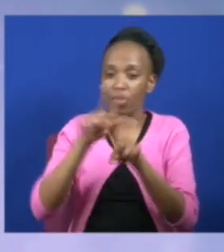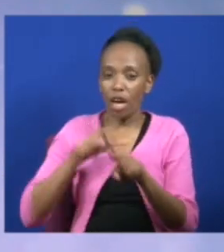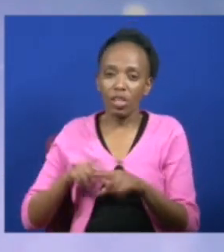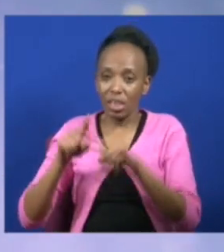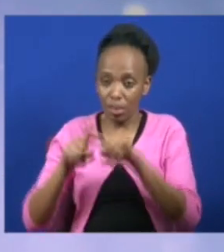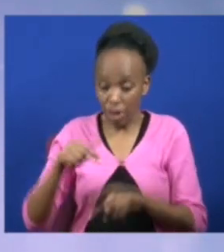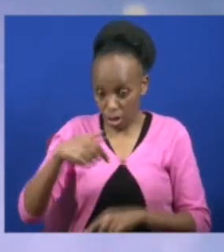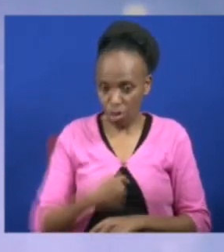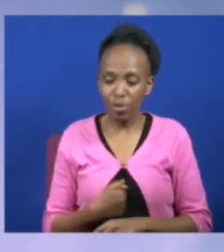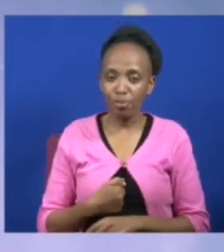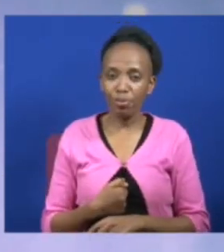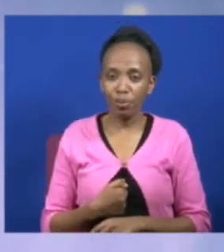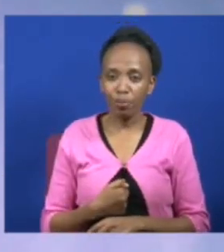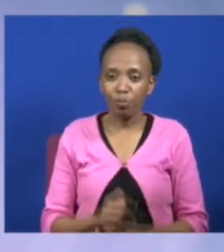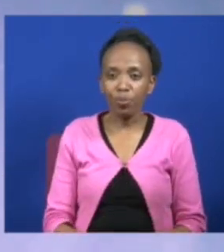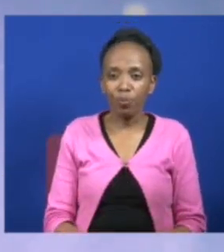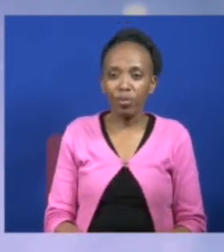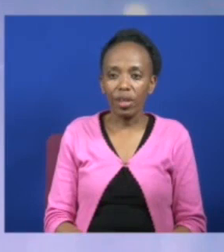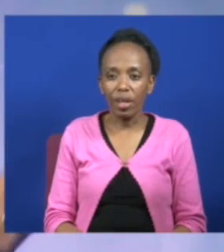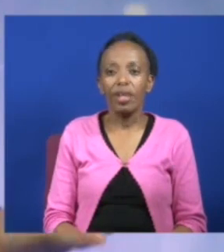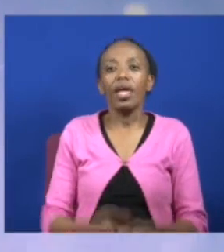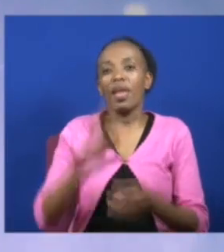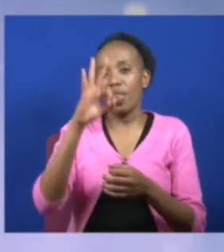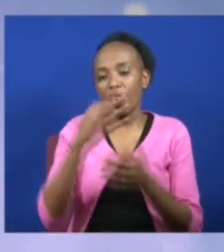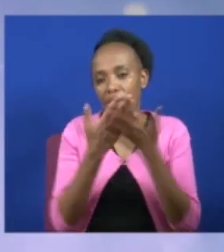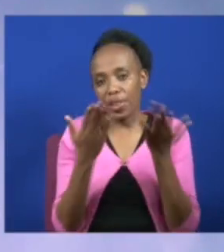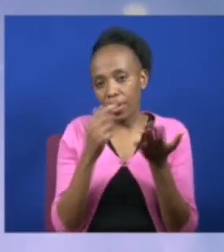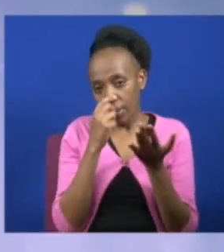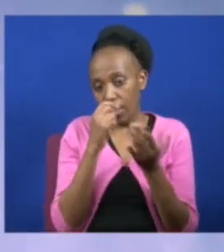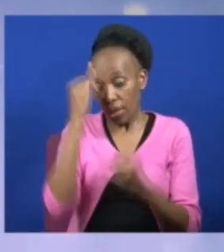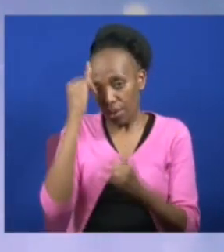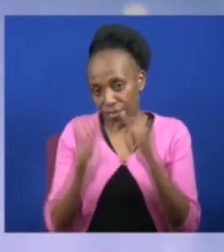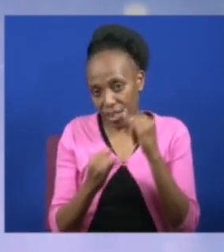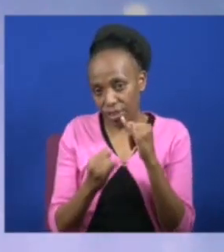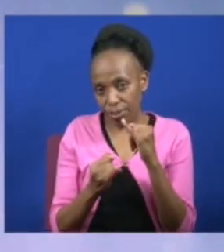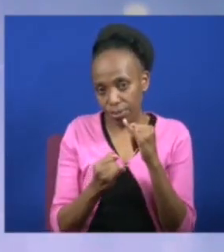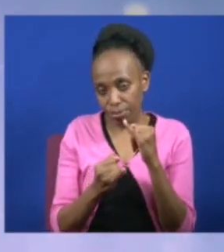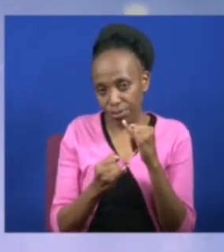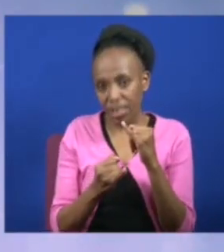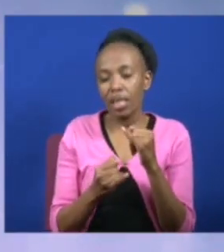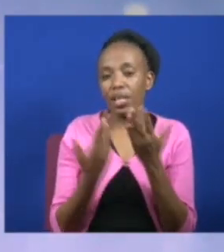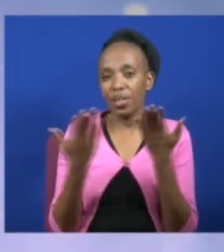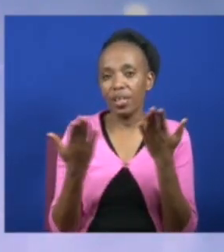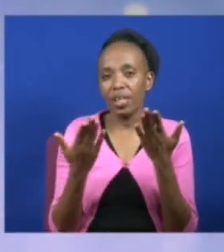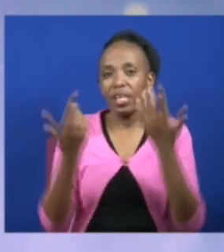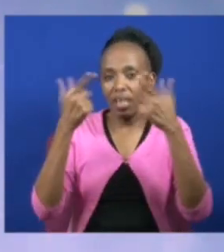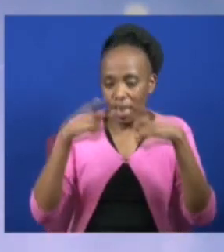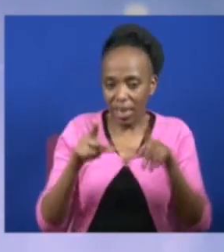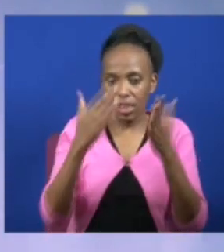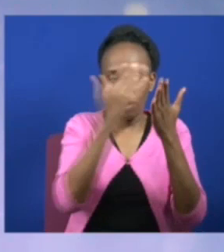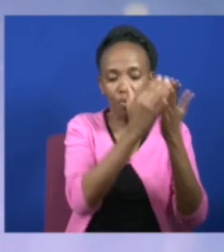is depending on me. And the third thing, the final take home,